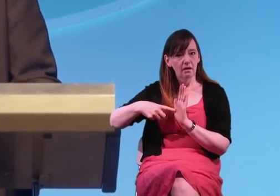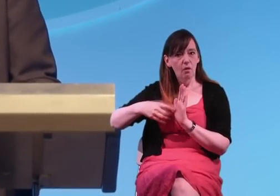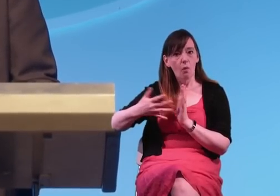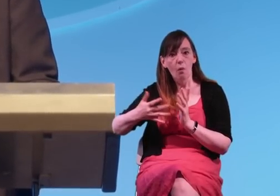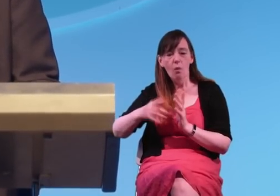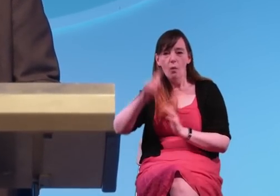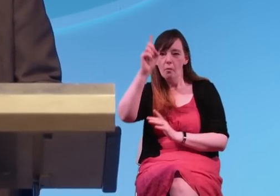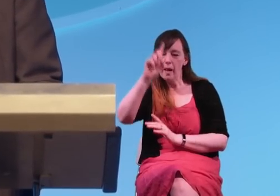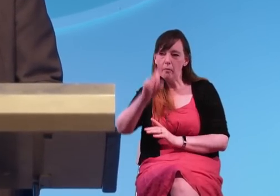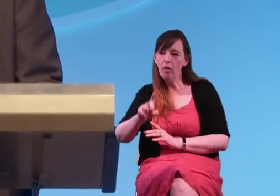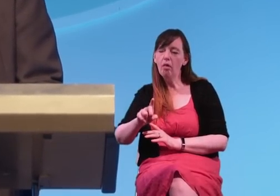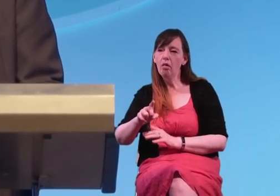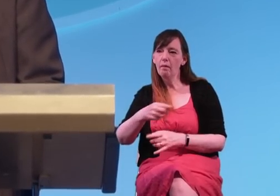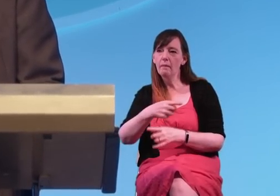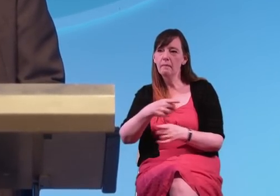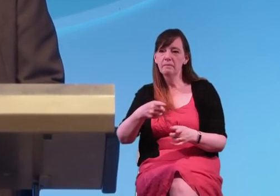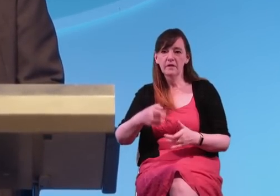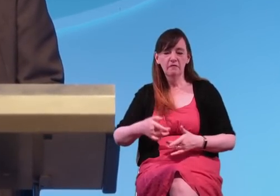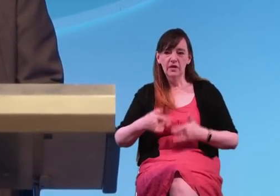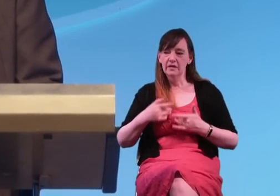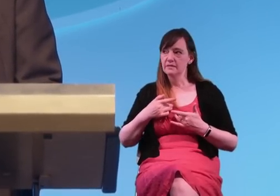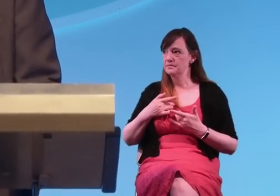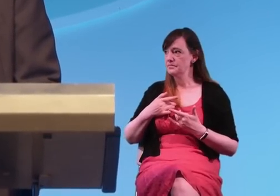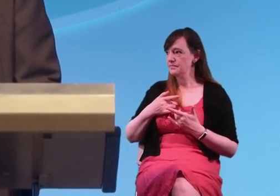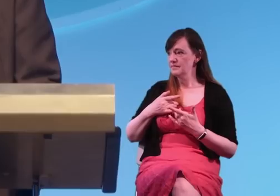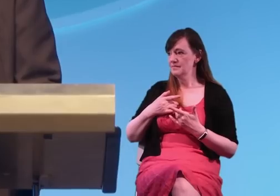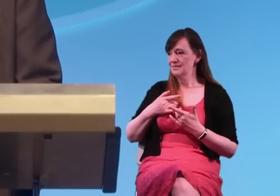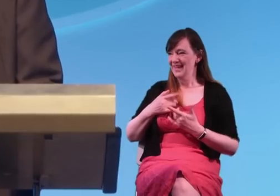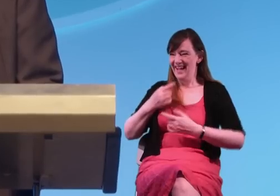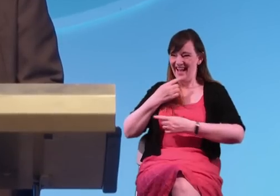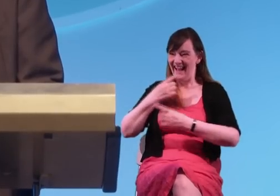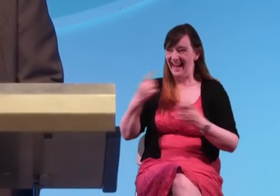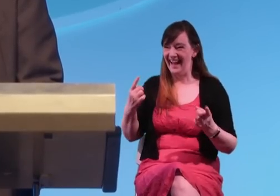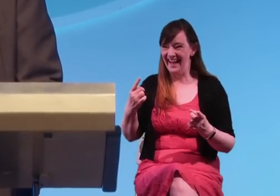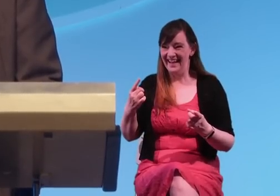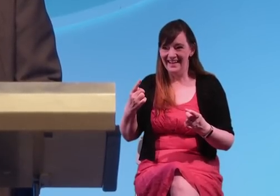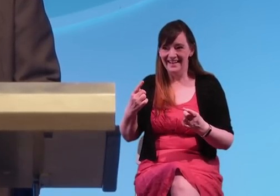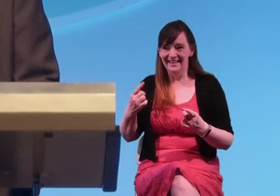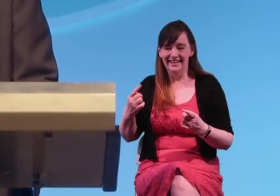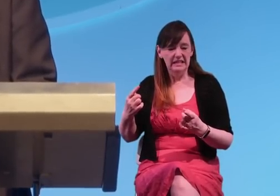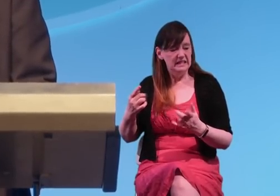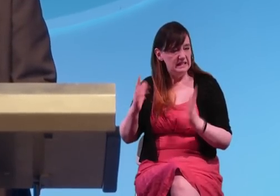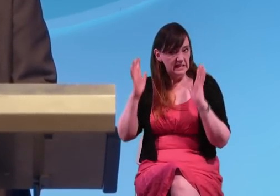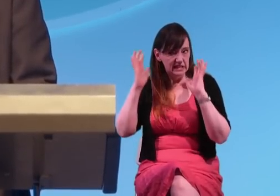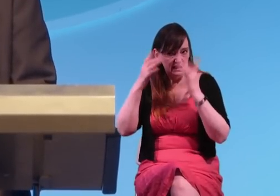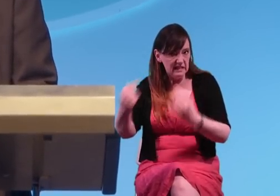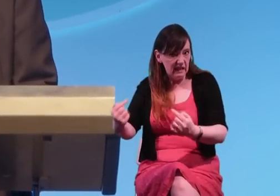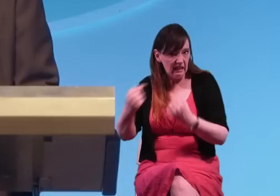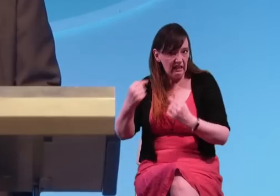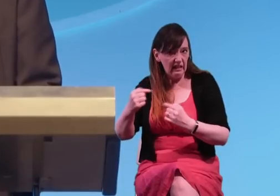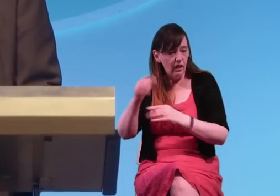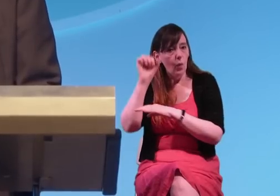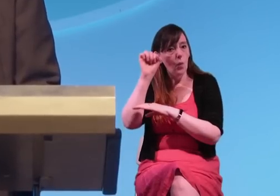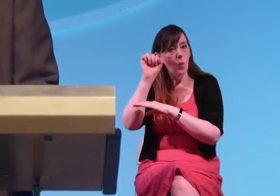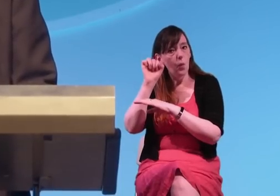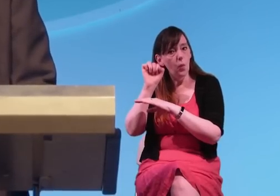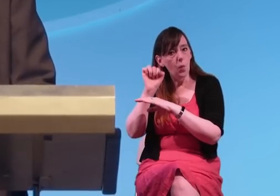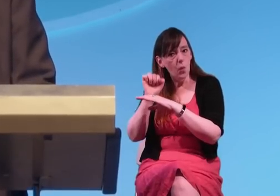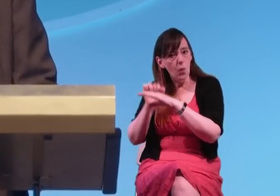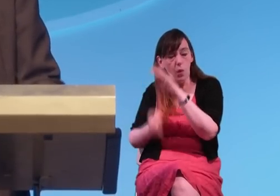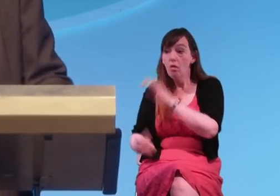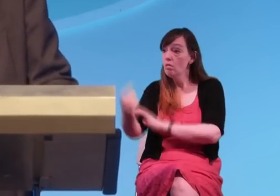people have become ashamed of the gospel. Once convinced, able to speak